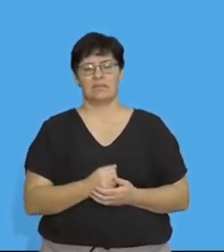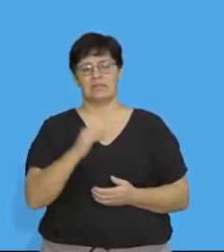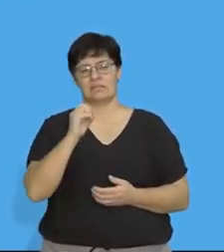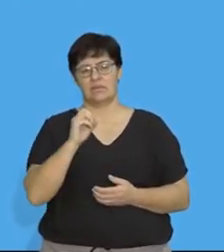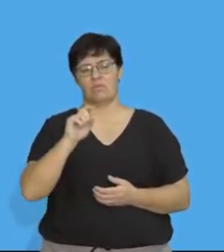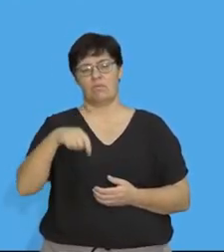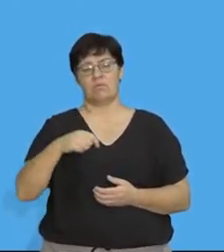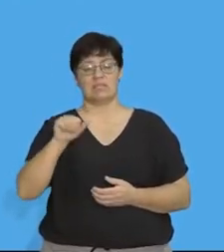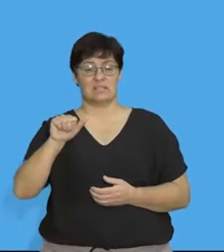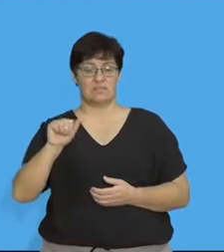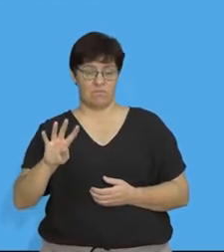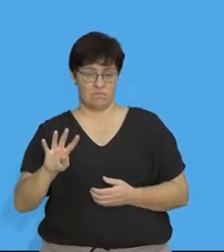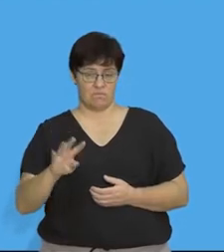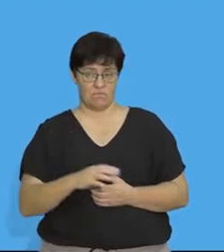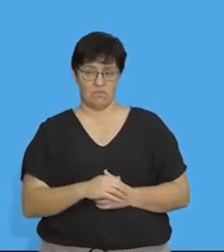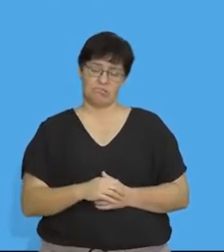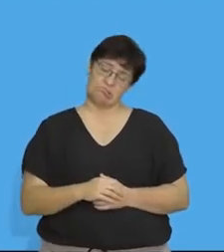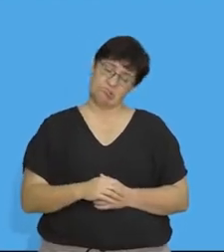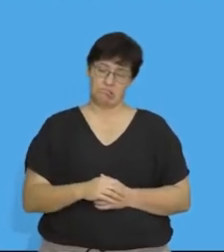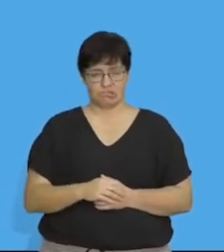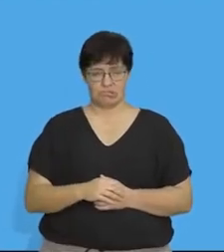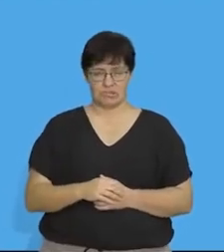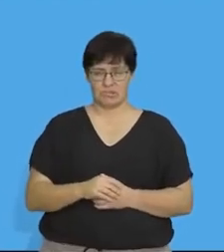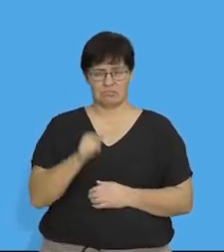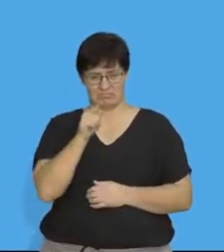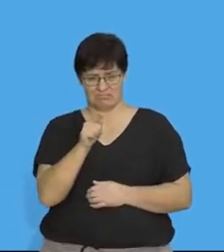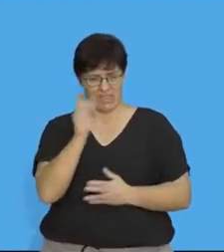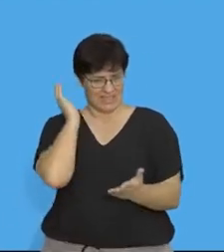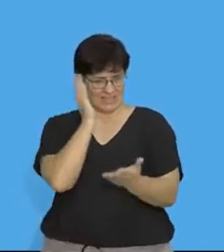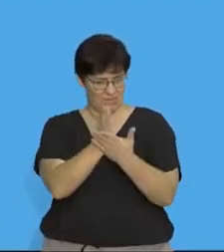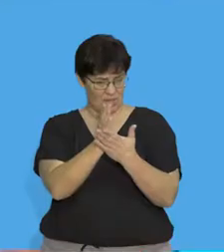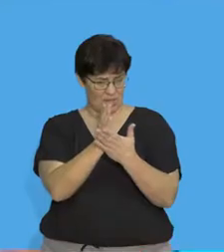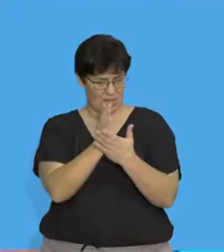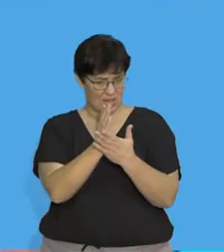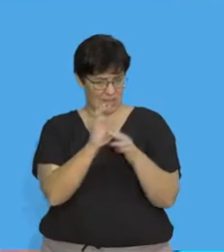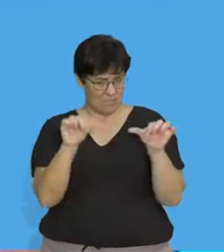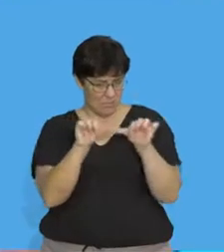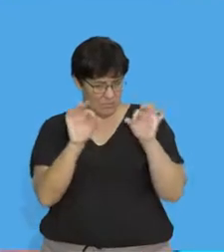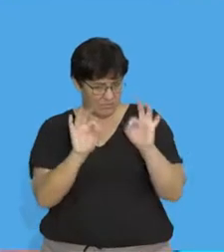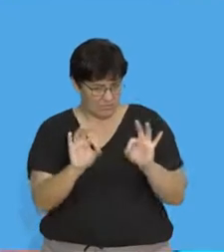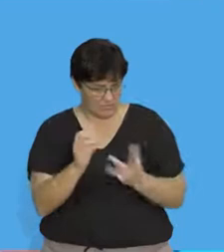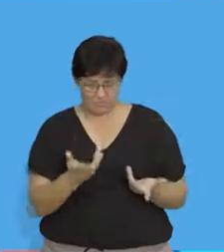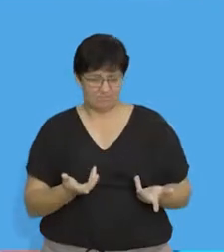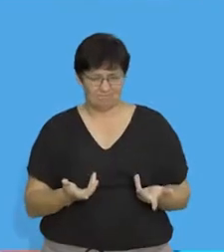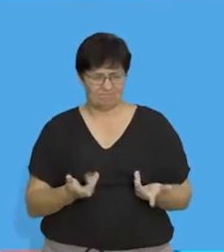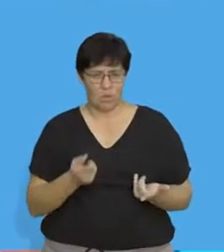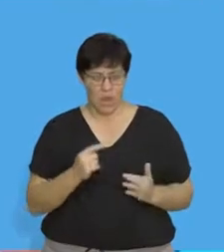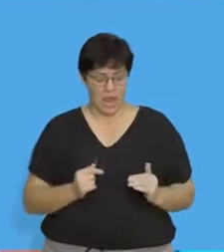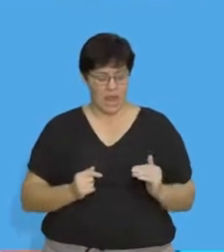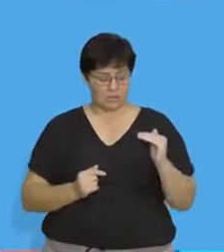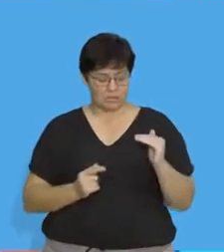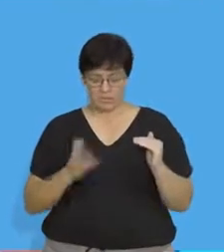0.64. So clearly, this doesn't look like it's directly proportional. Just because the one increased and the other